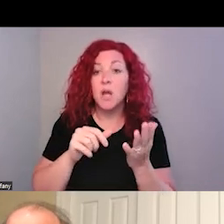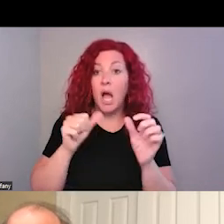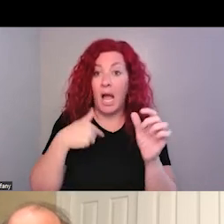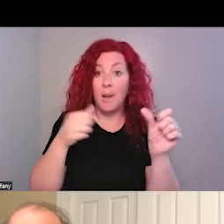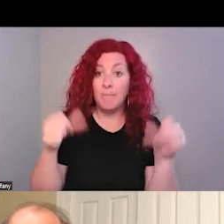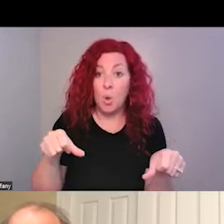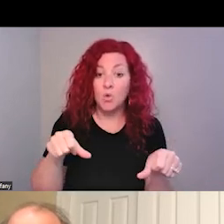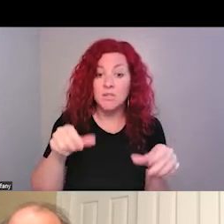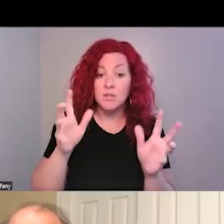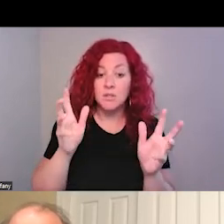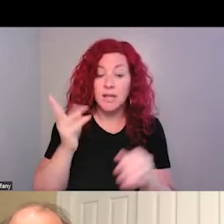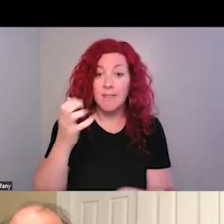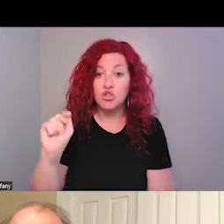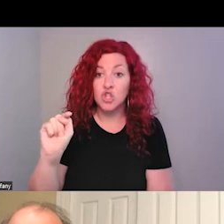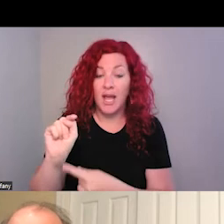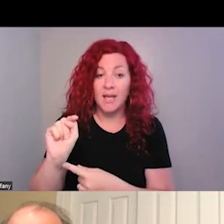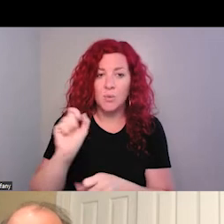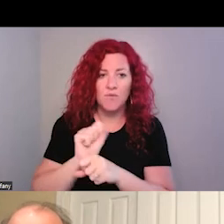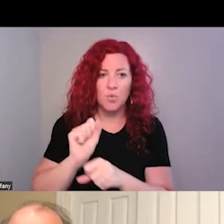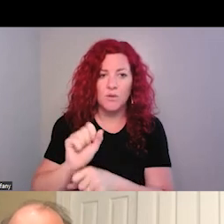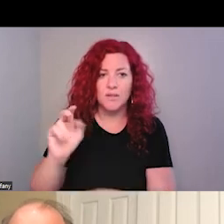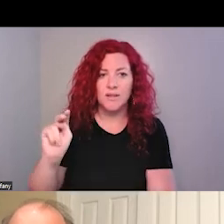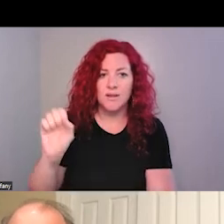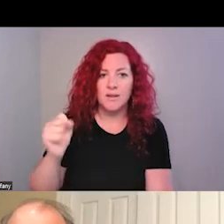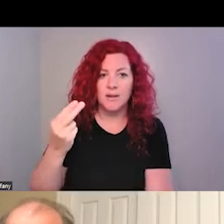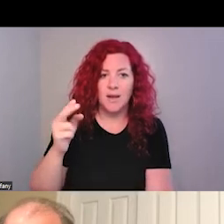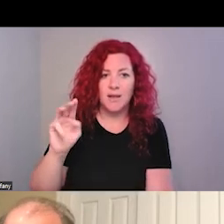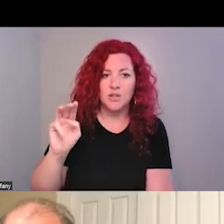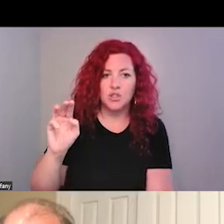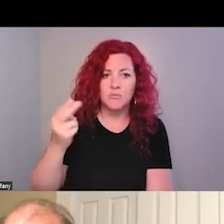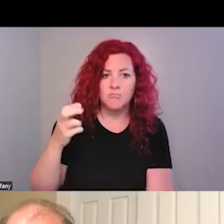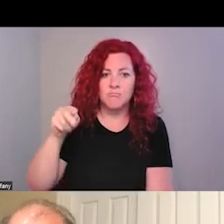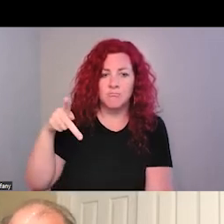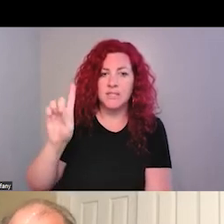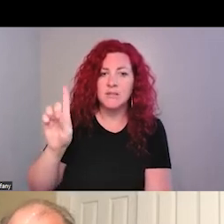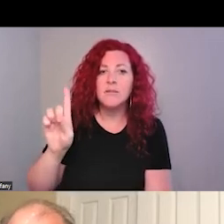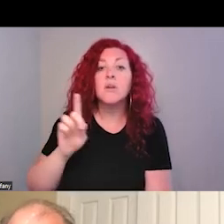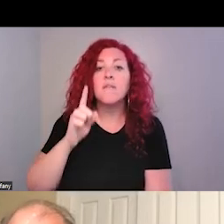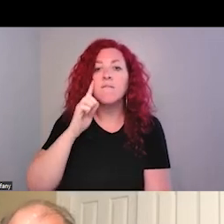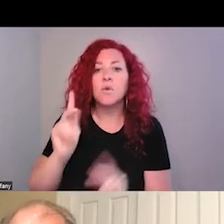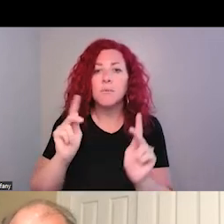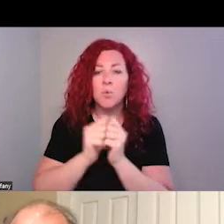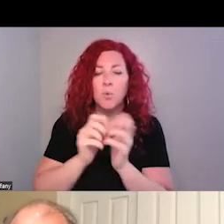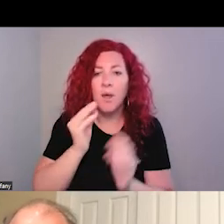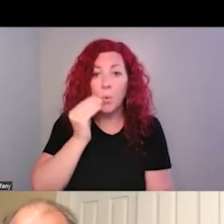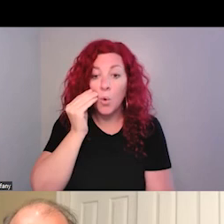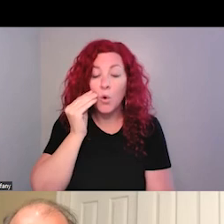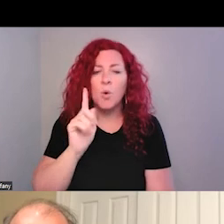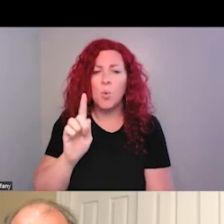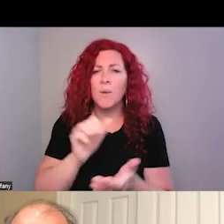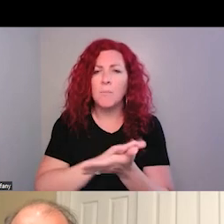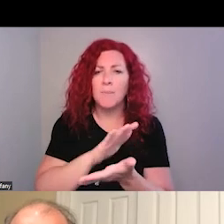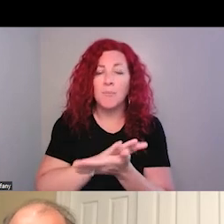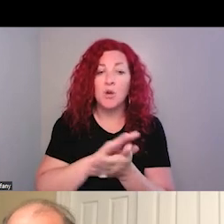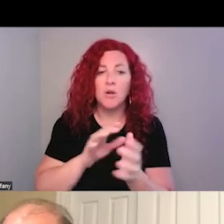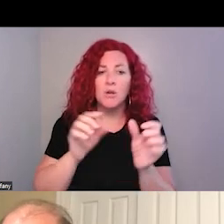on at NASPID on homelessness. One of the papers was brought up by Kevin Martone. I want to thank